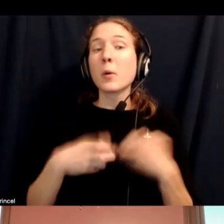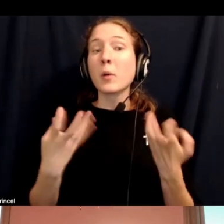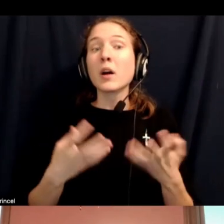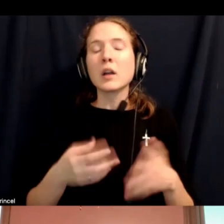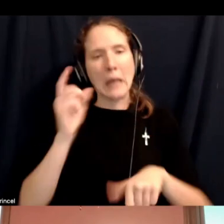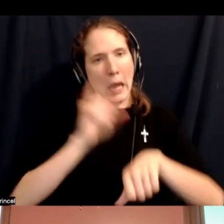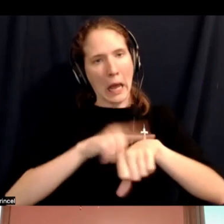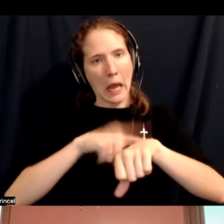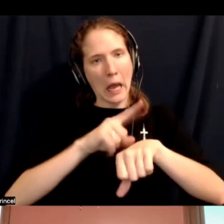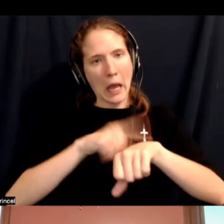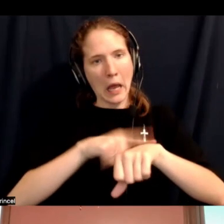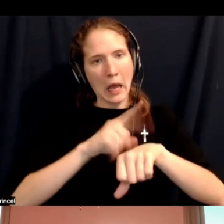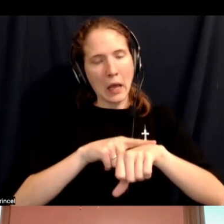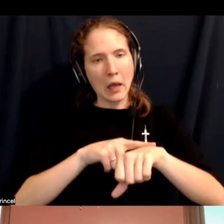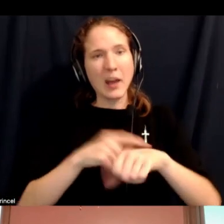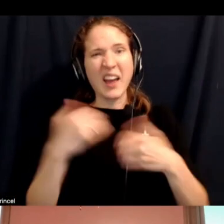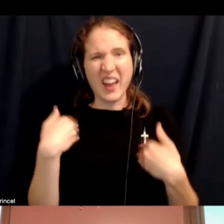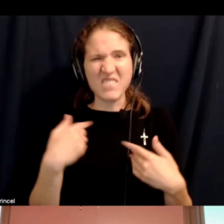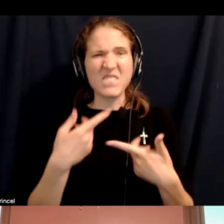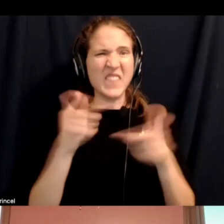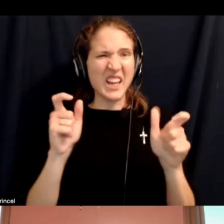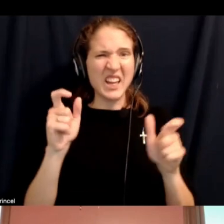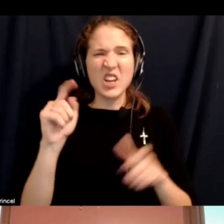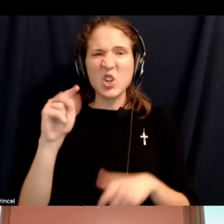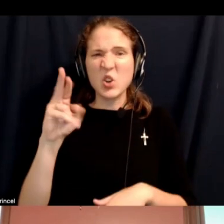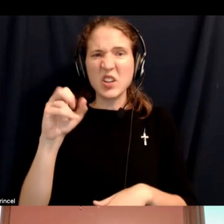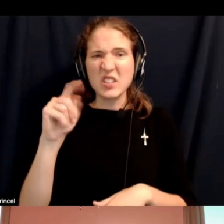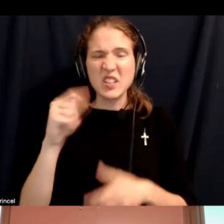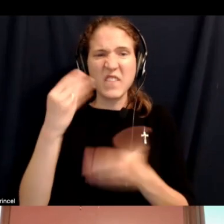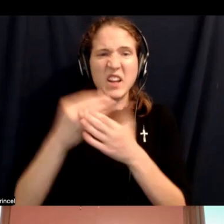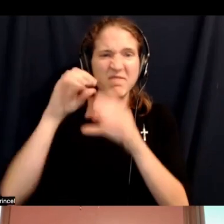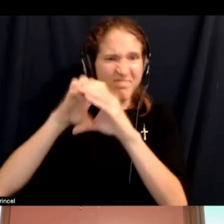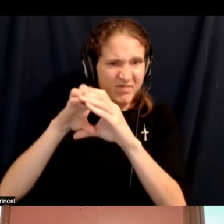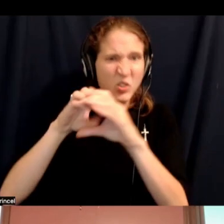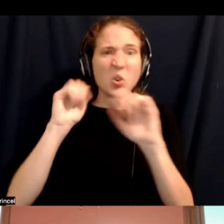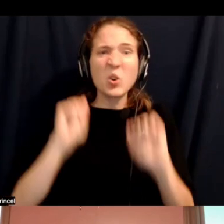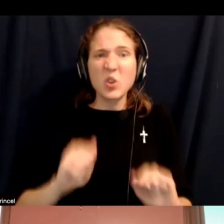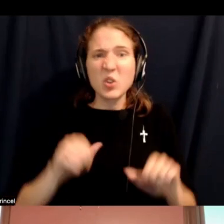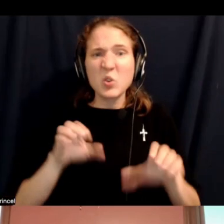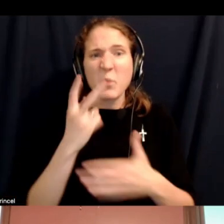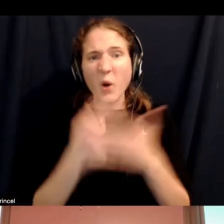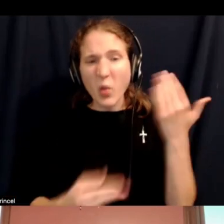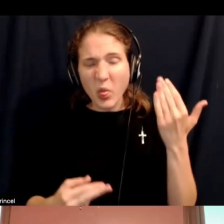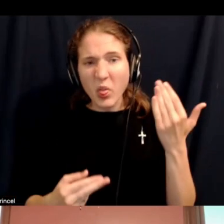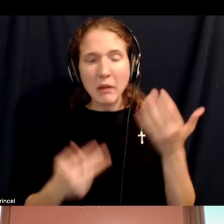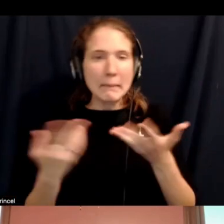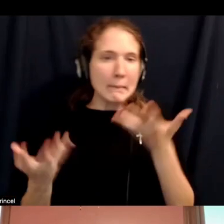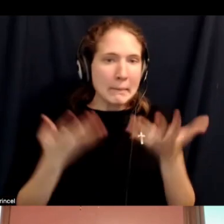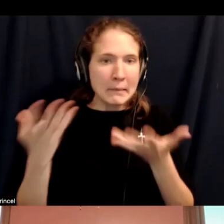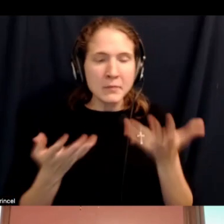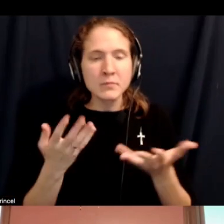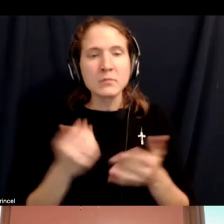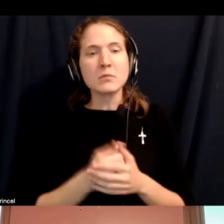Oh, If I'd had a big trust fund and could have done both, great. But Ah, I so